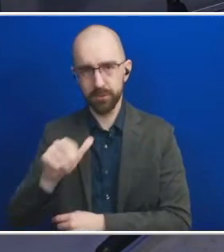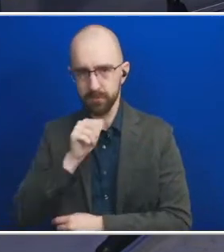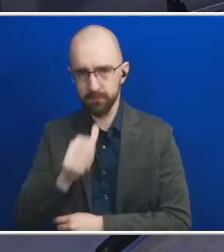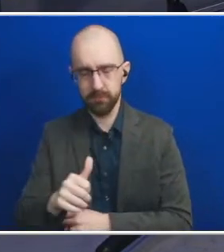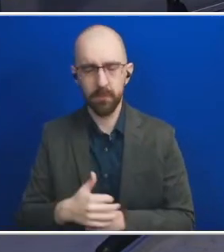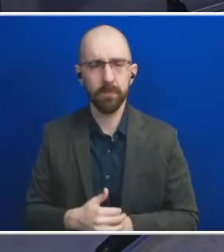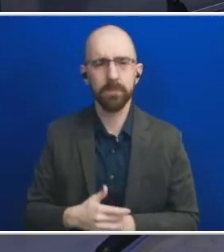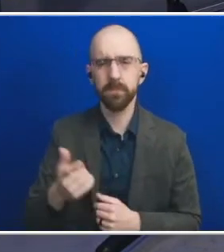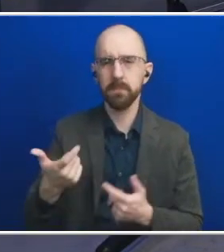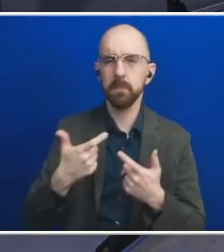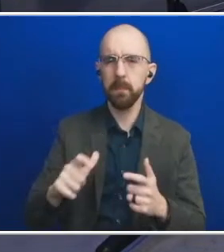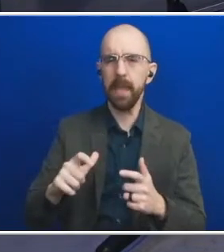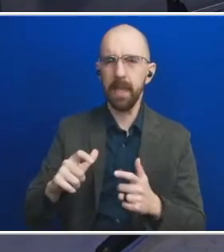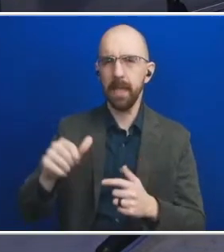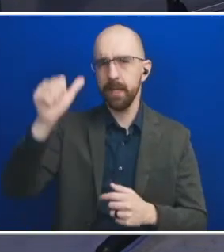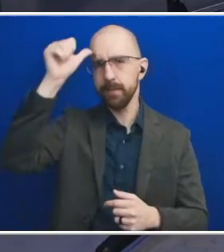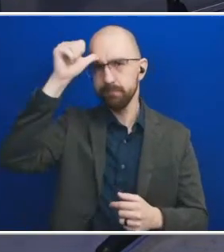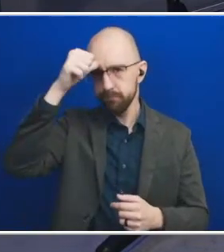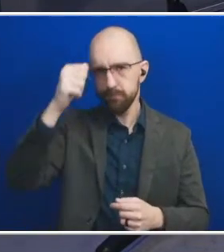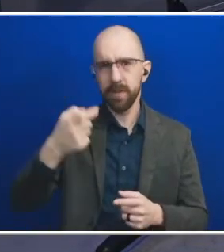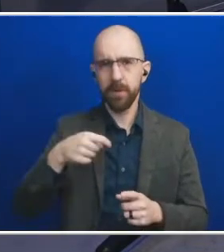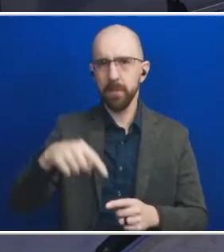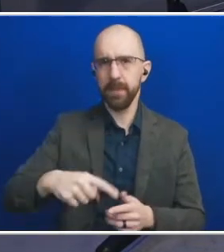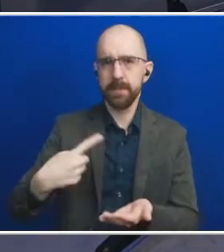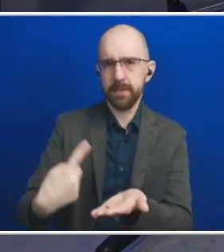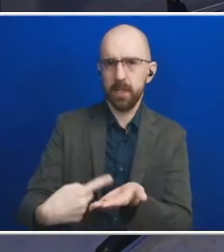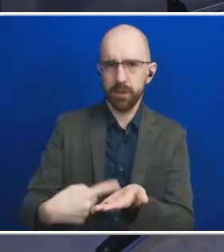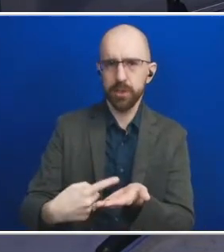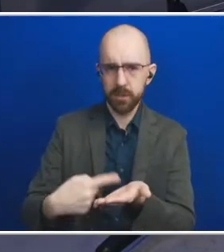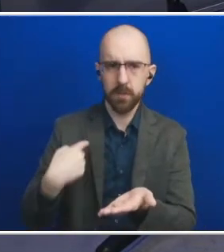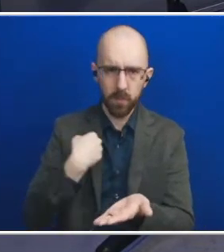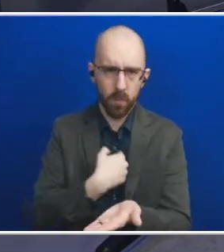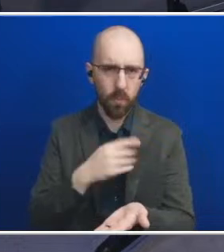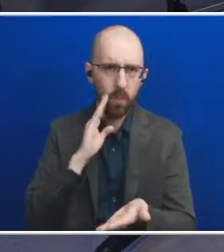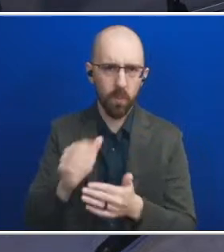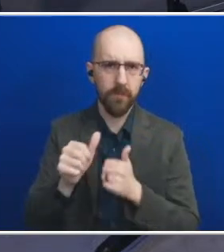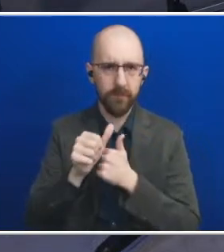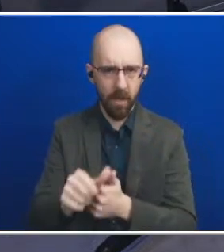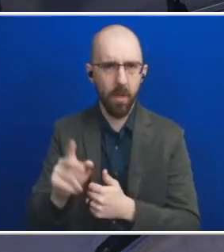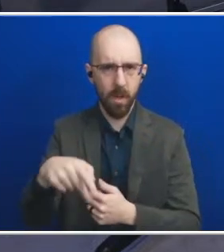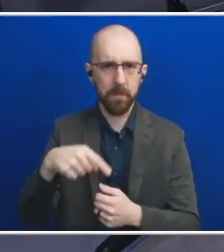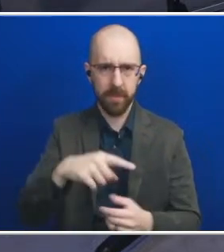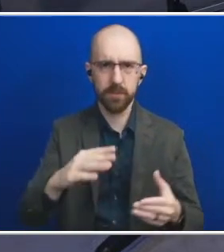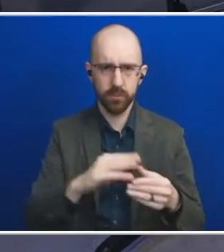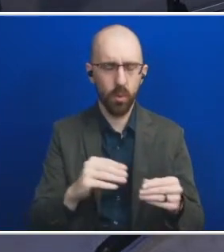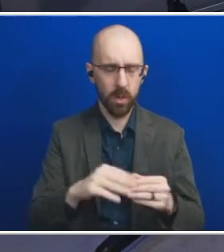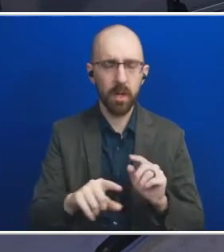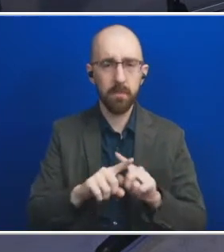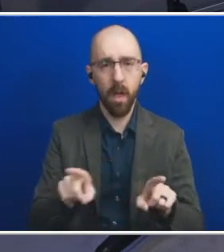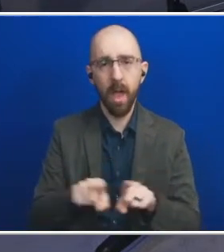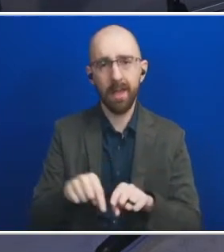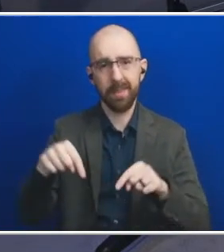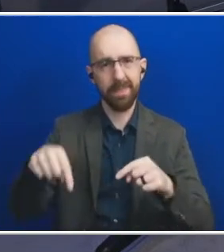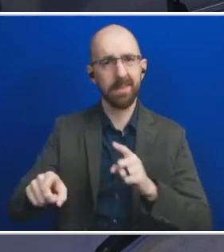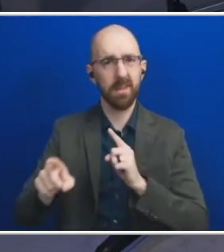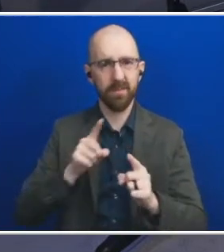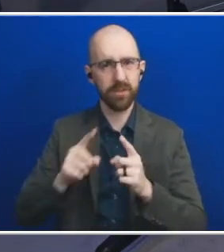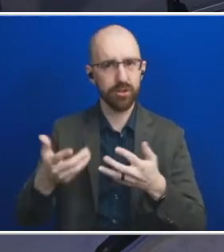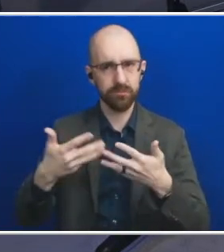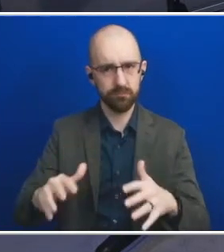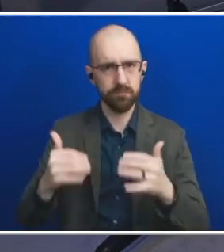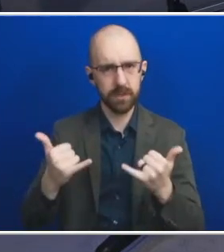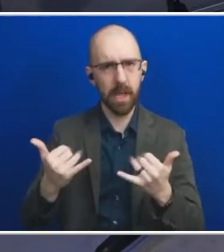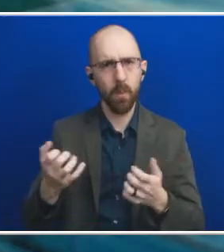from this conversation? Because we will have these, continue to follow this story, but as this conversation ends today, what do you want people to really take